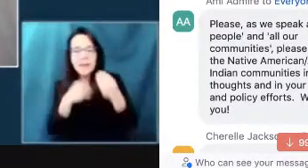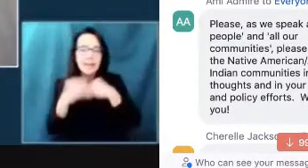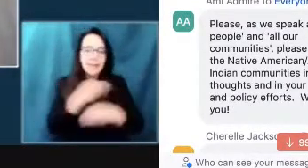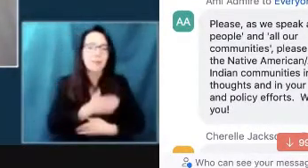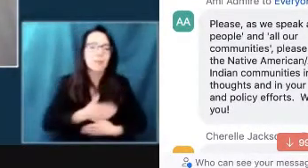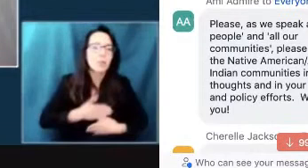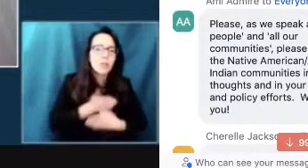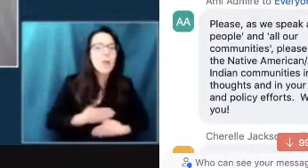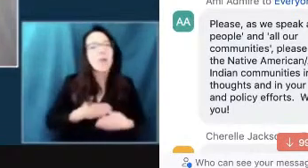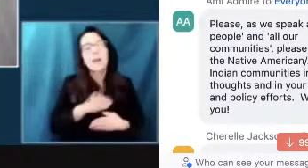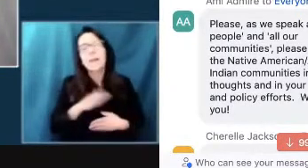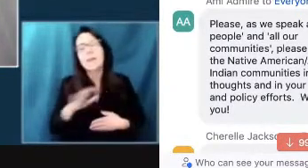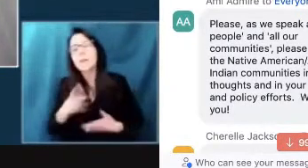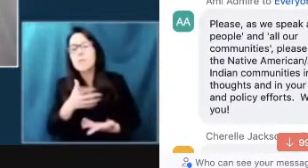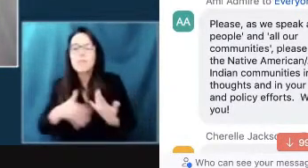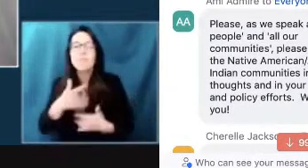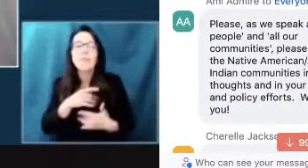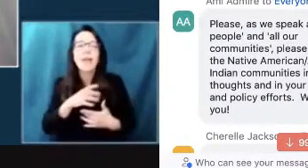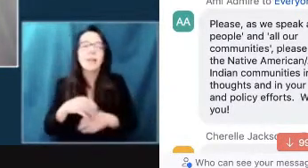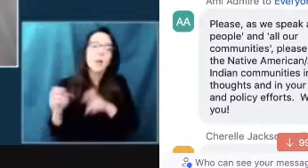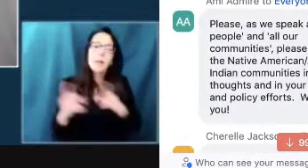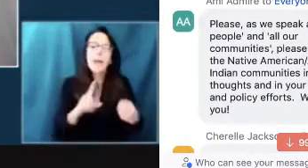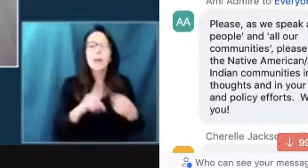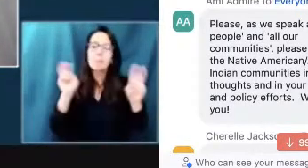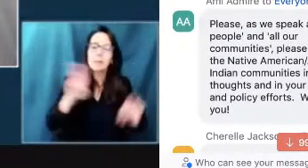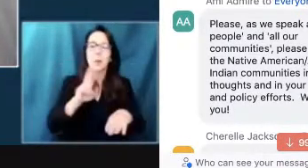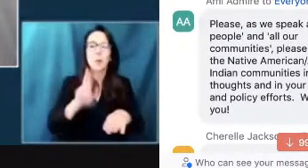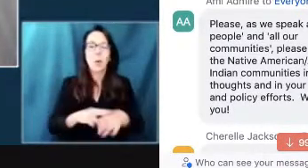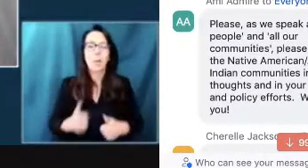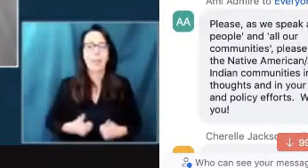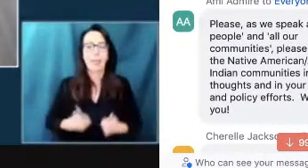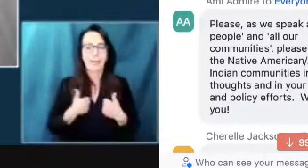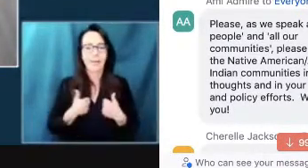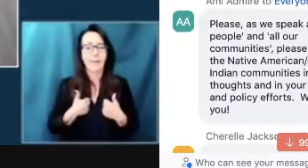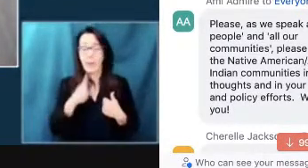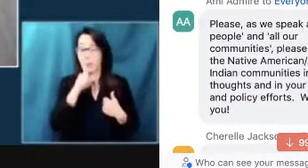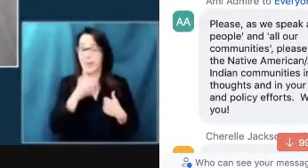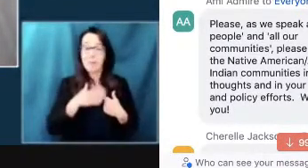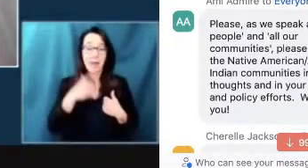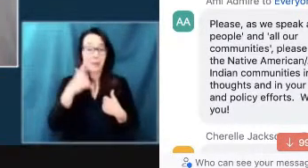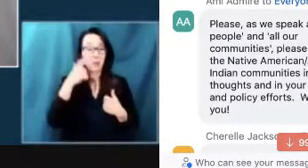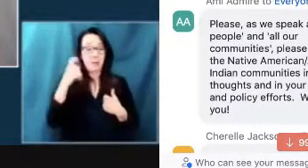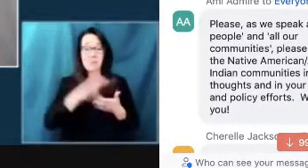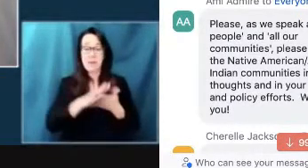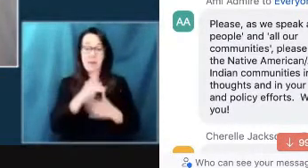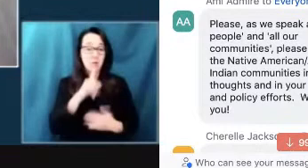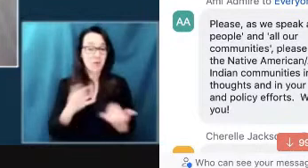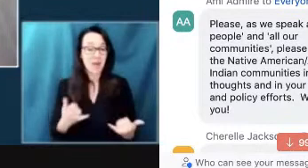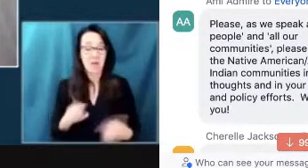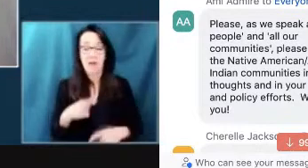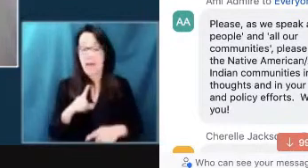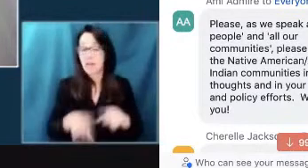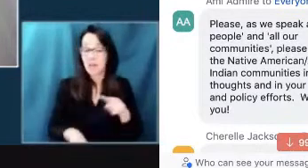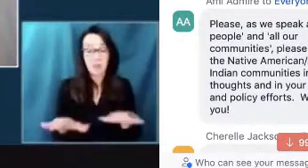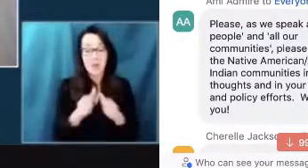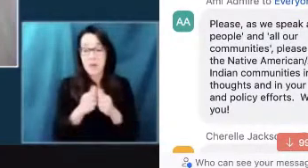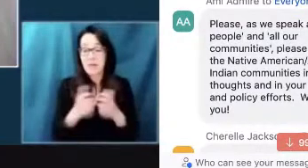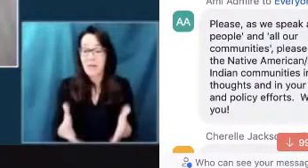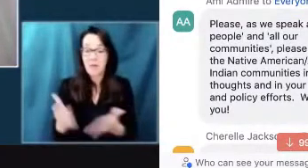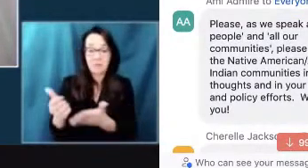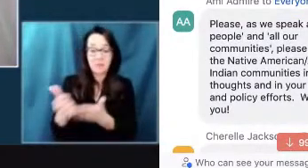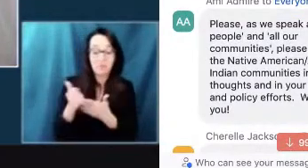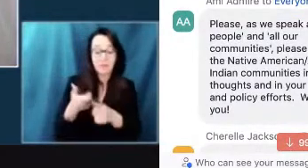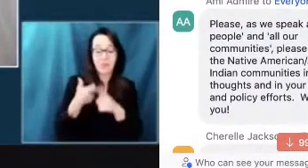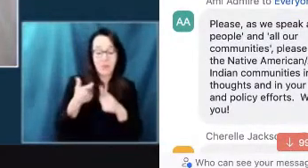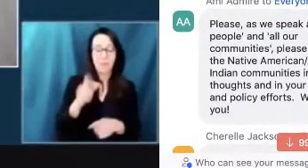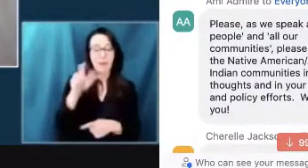life. This is a dream come true for me. I really couldn't have done it without the assistance from our government agencies and Supervisor